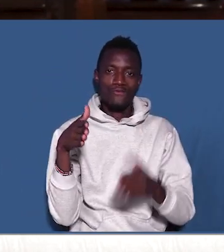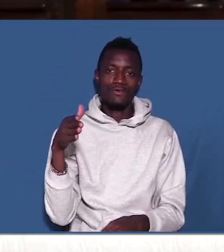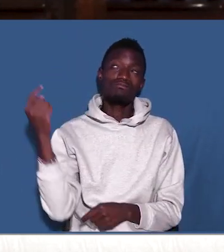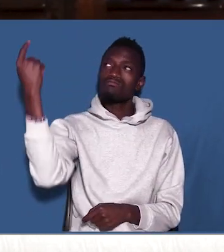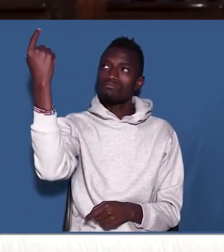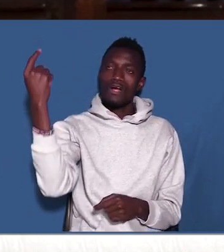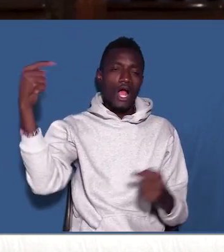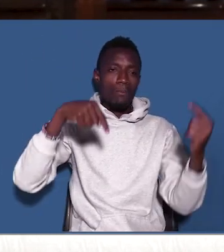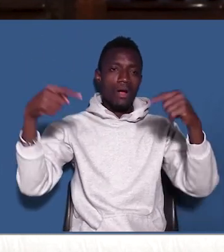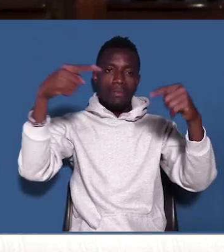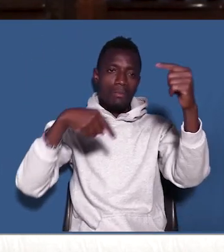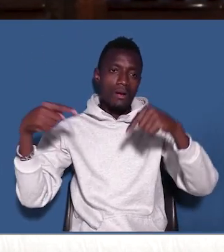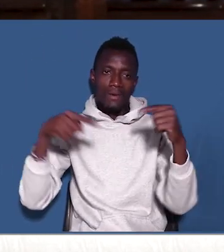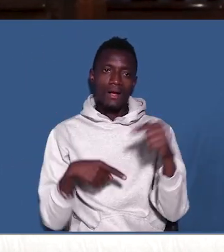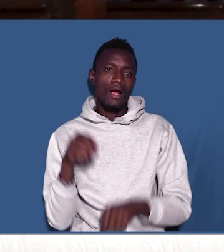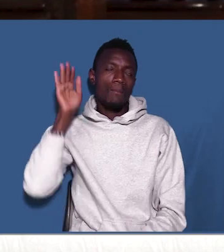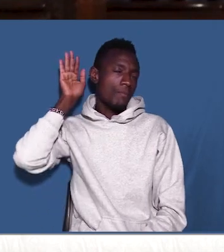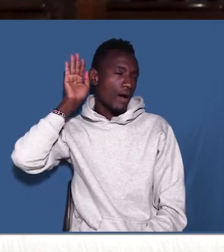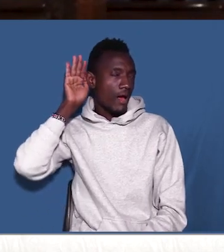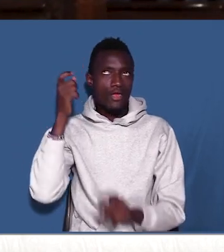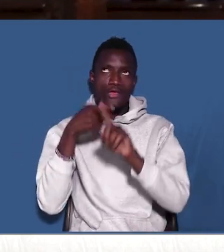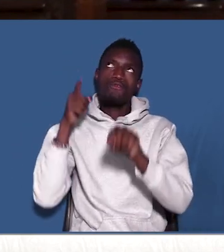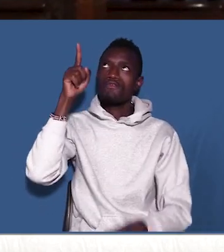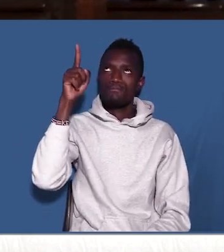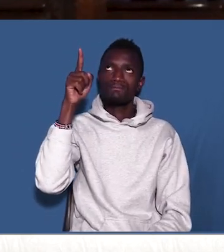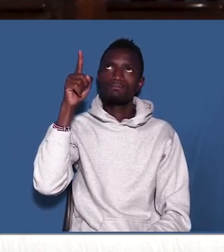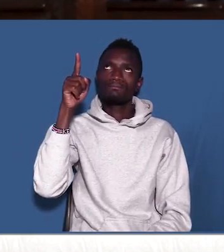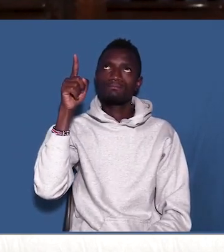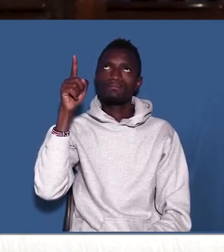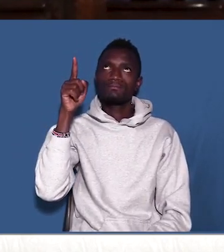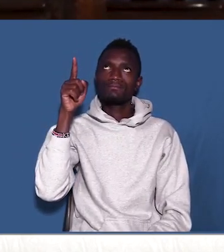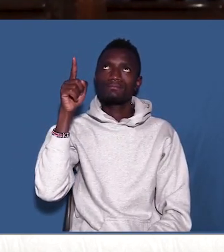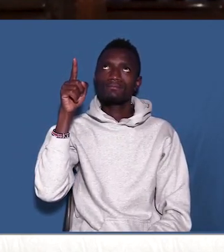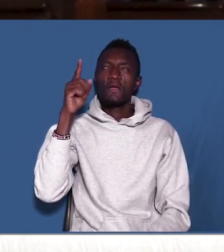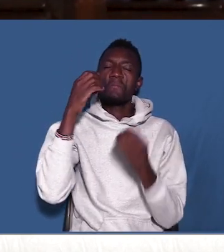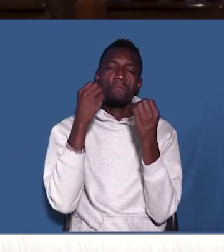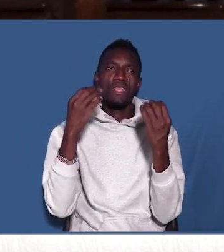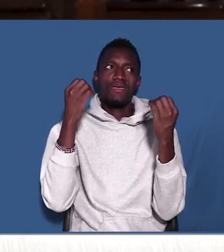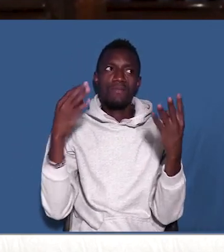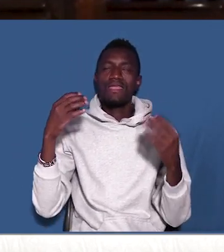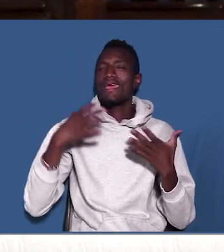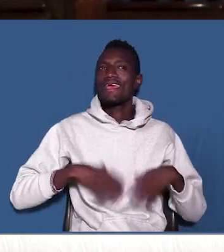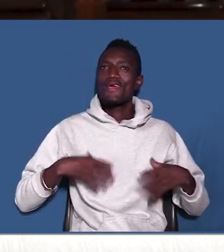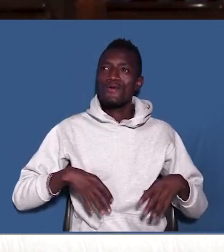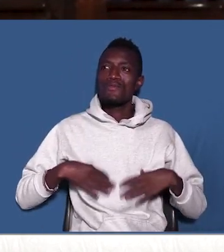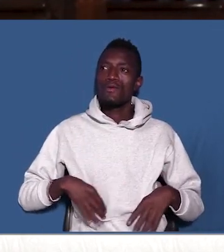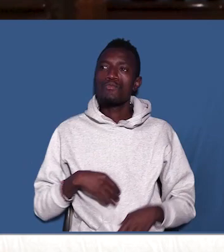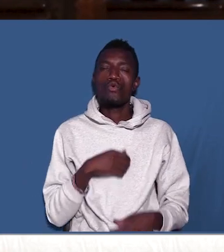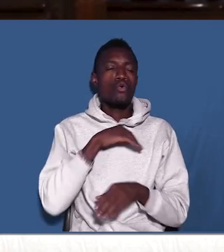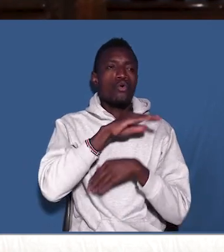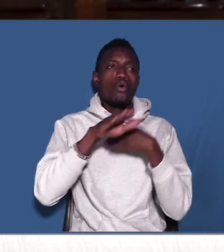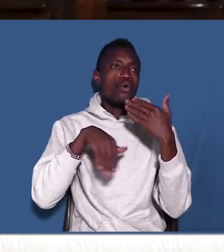voice this morning. We know there are many others that would also